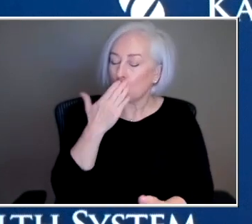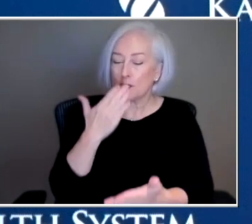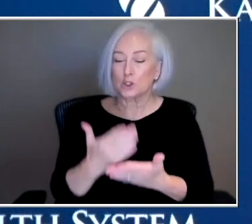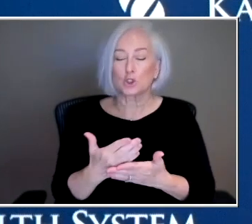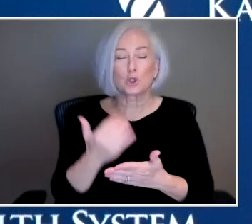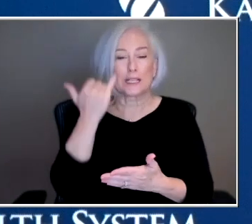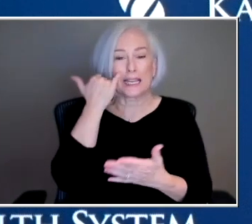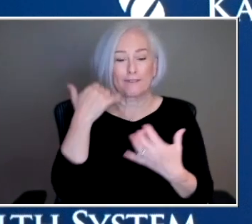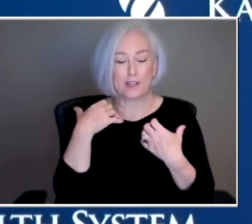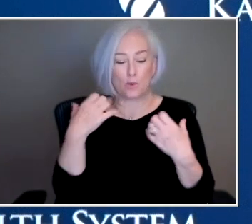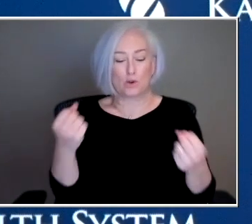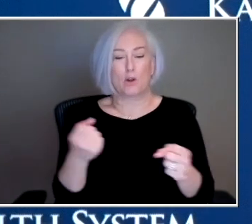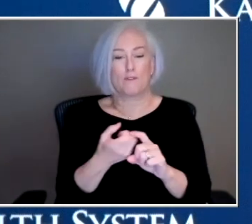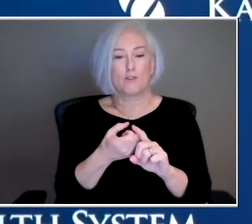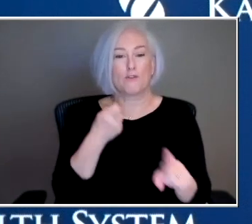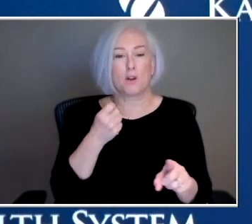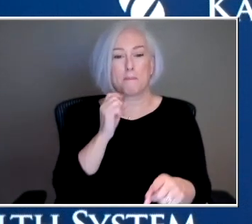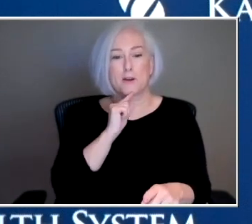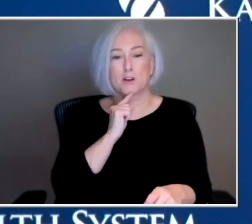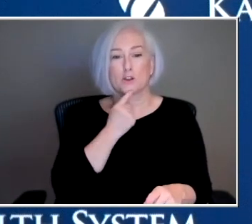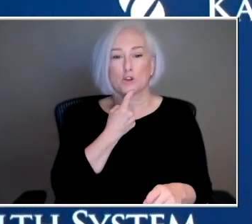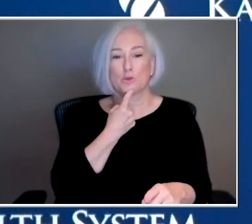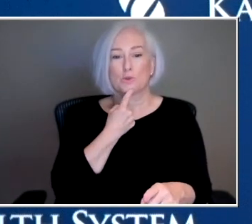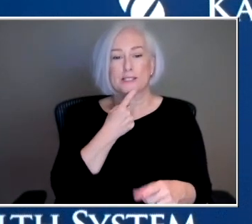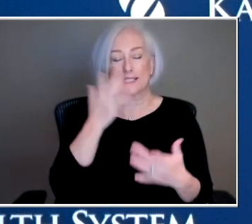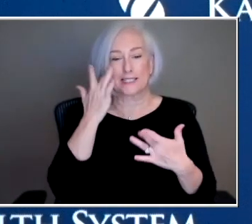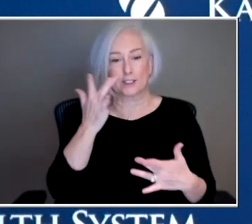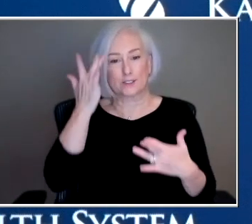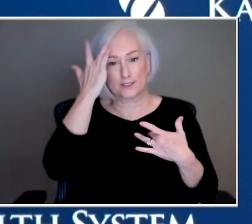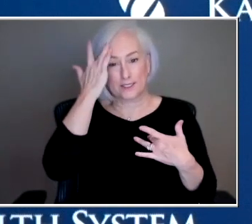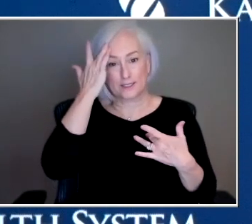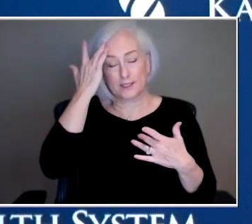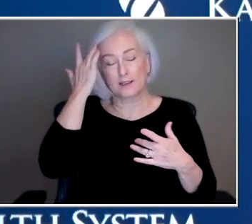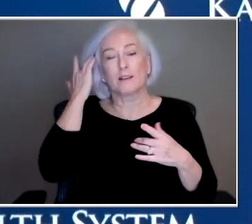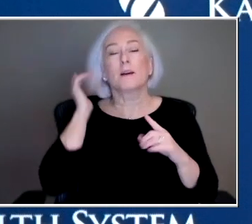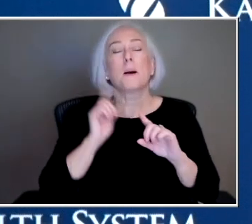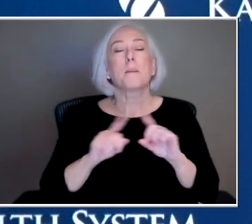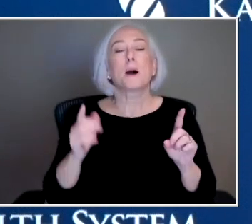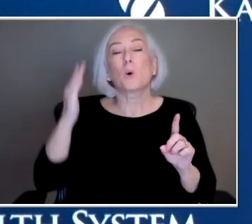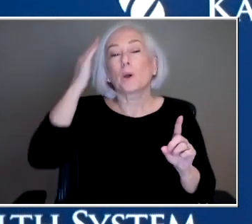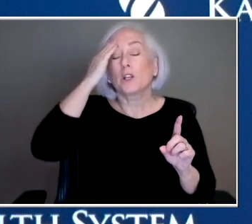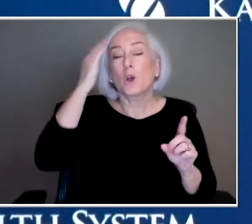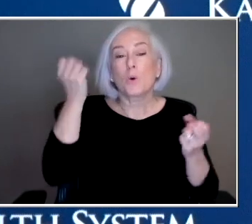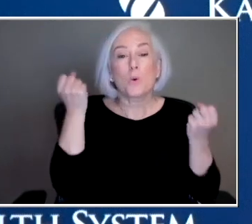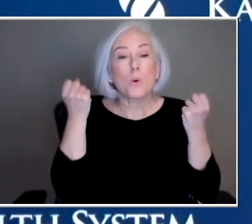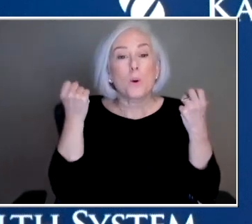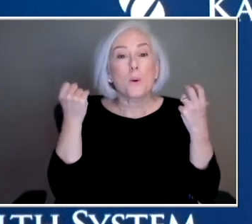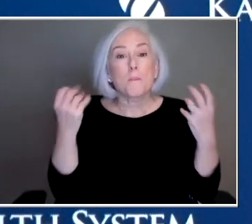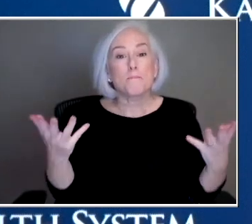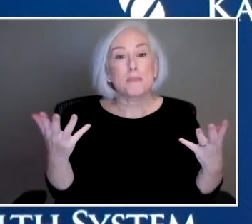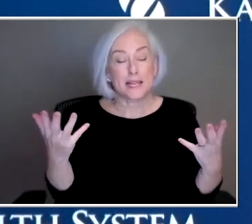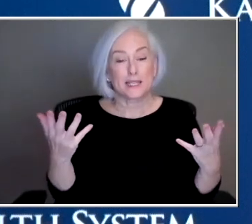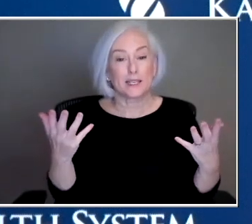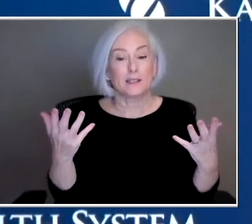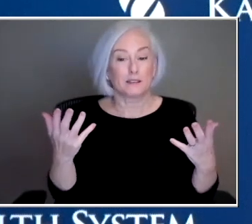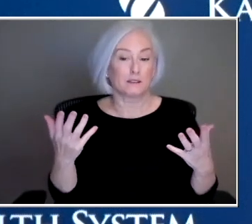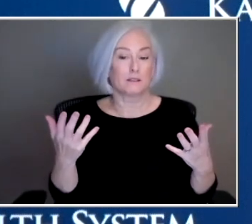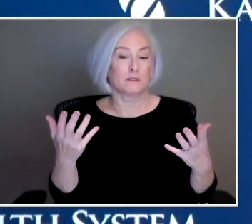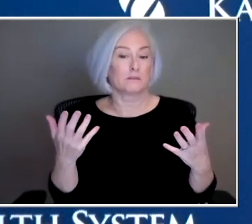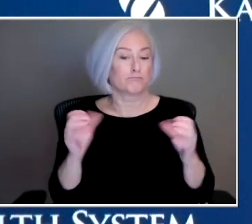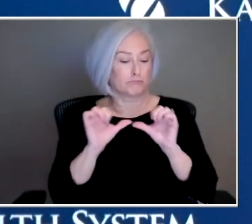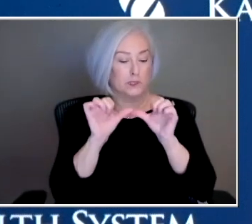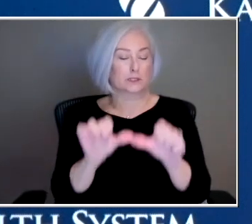we know that a good majority or a good group, a good percentage of them do continue to